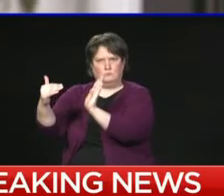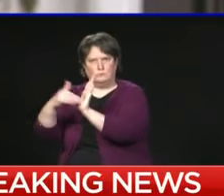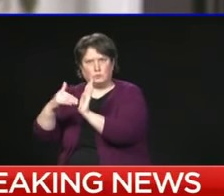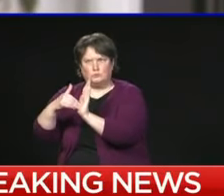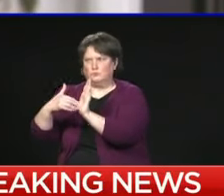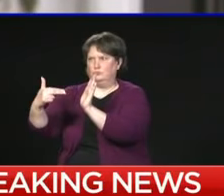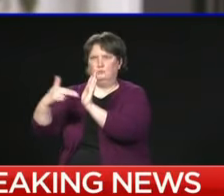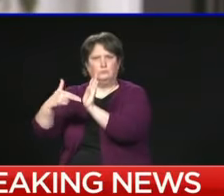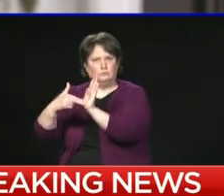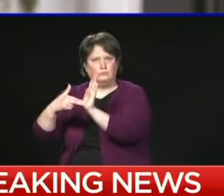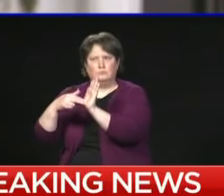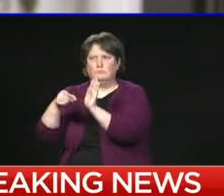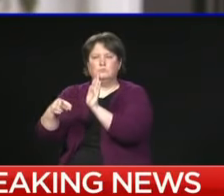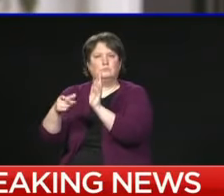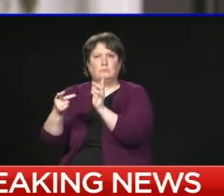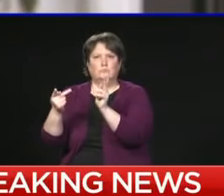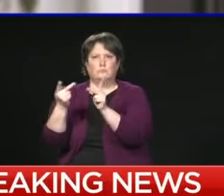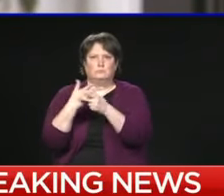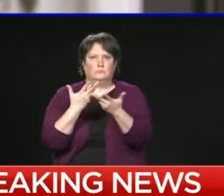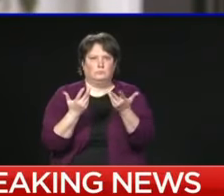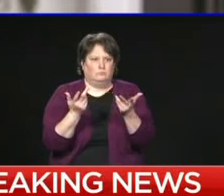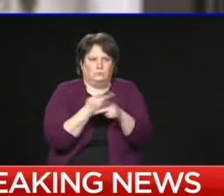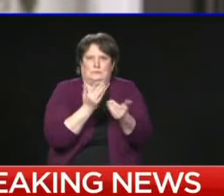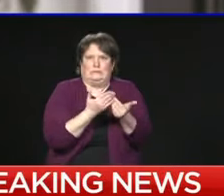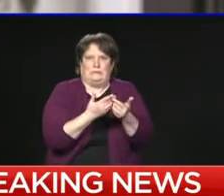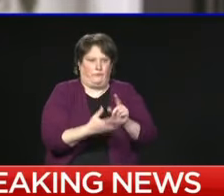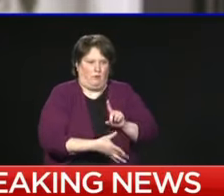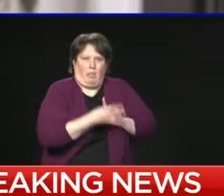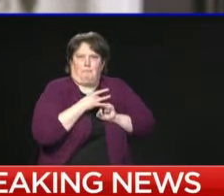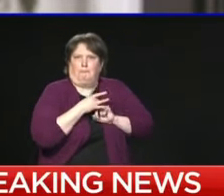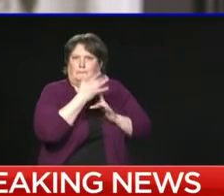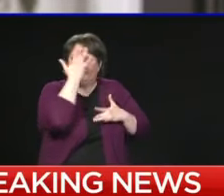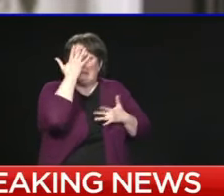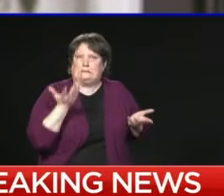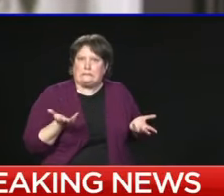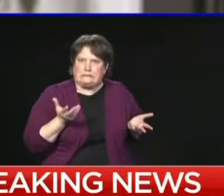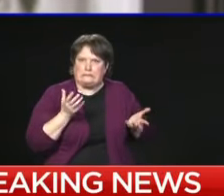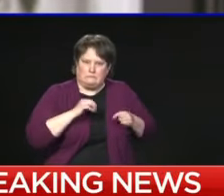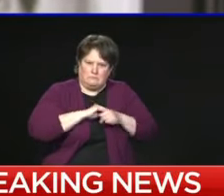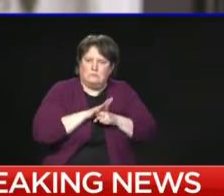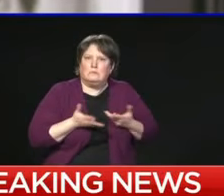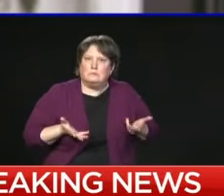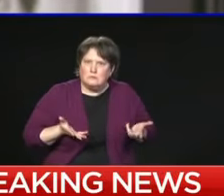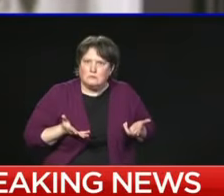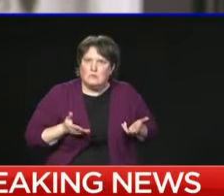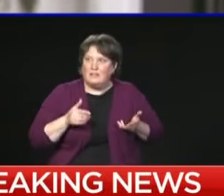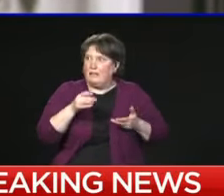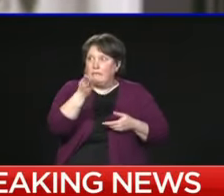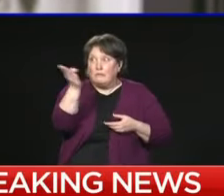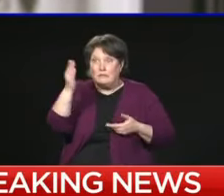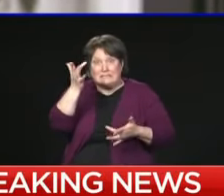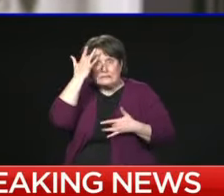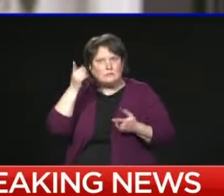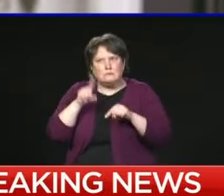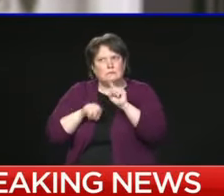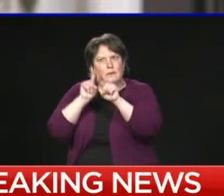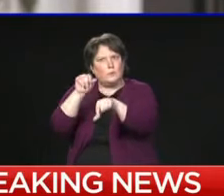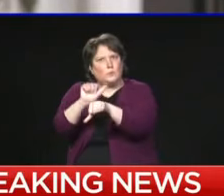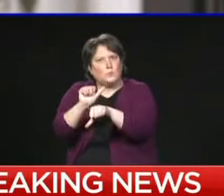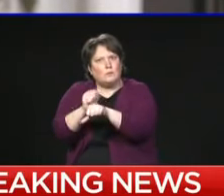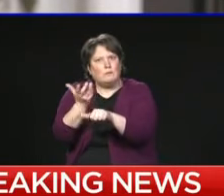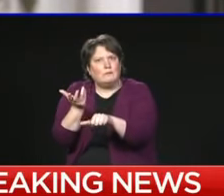will be more exposed to contracting COVID-19. And if our health professionals become sick, then they can't go